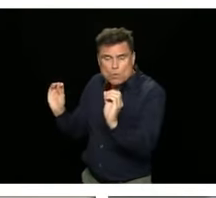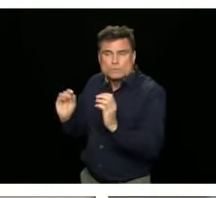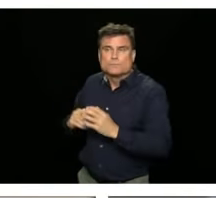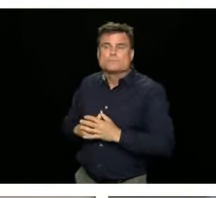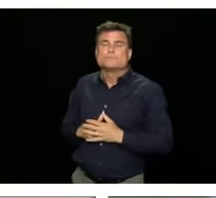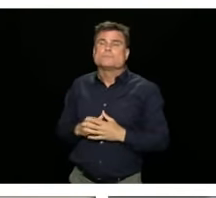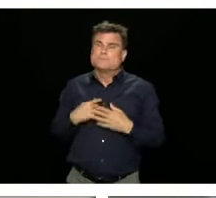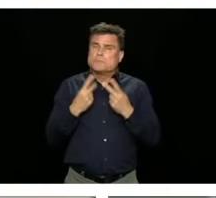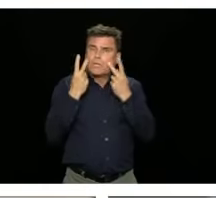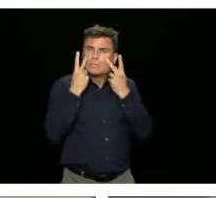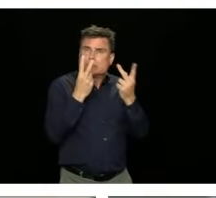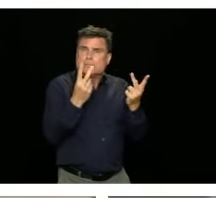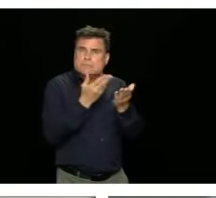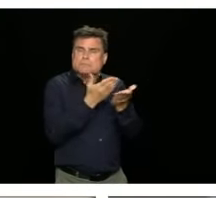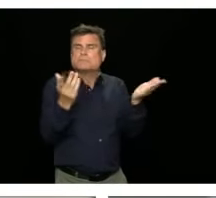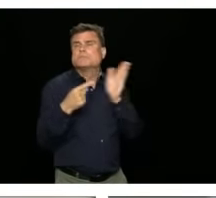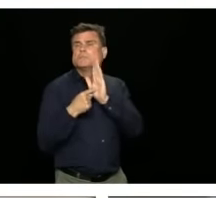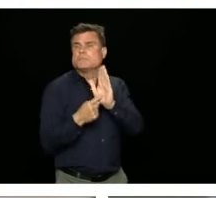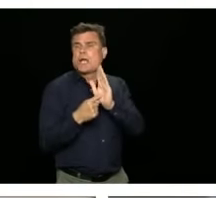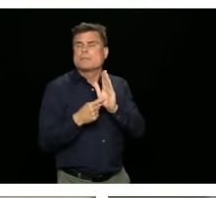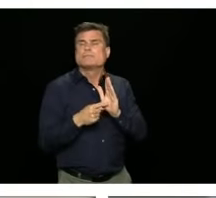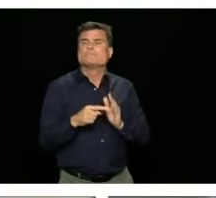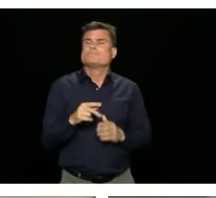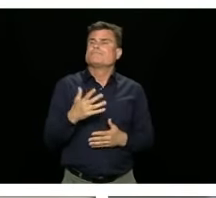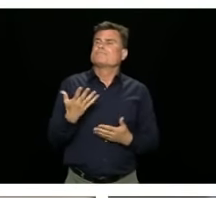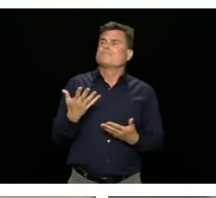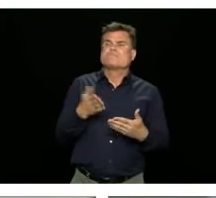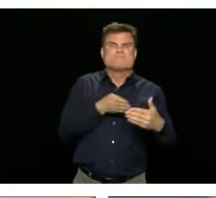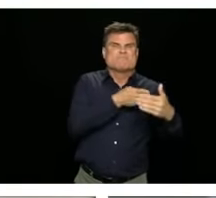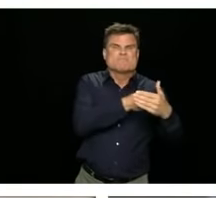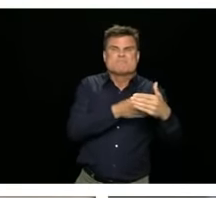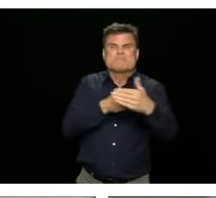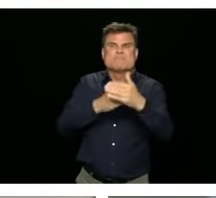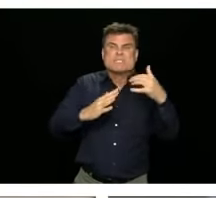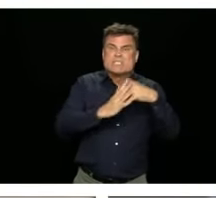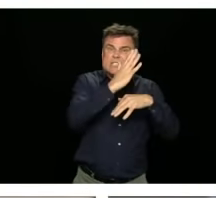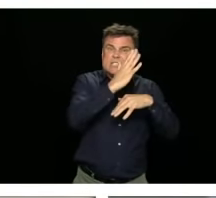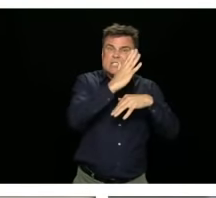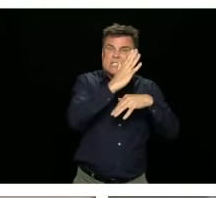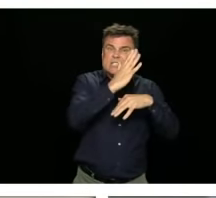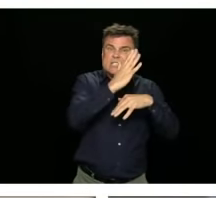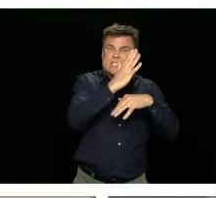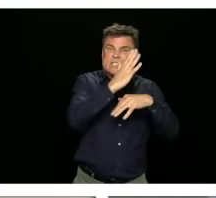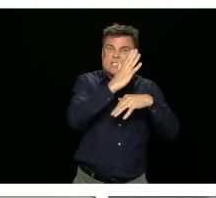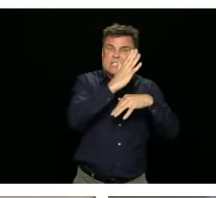Indigenous recommendations. And our struggles in some ways are similar.